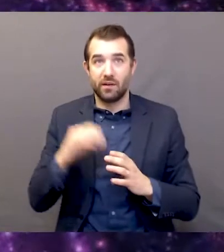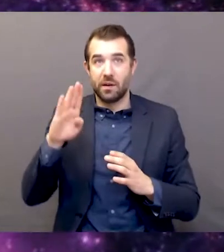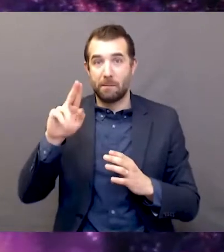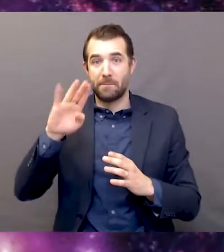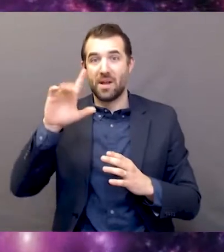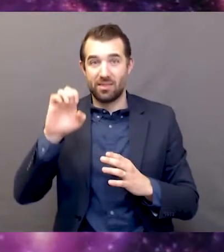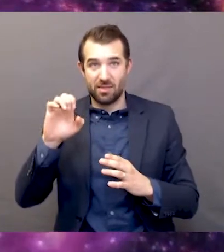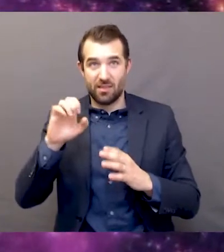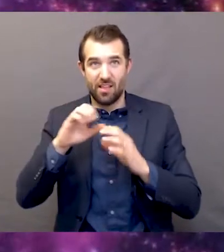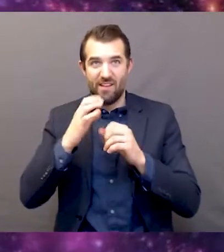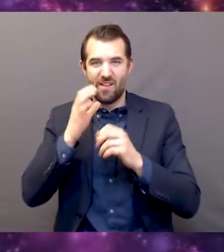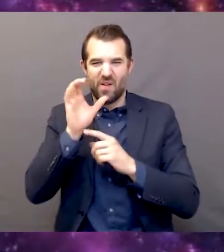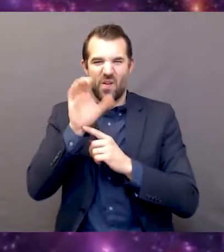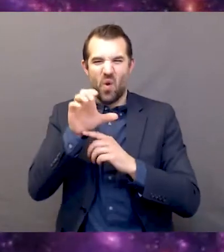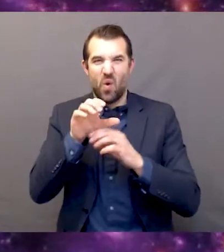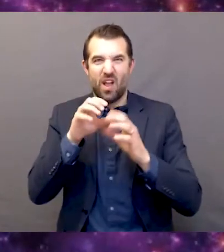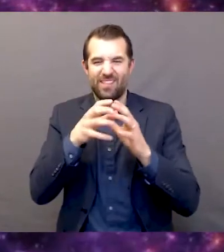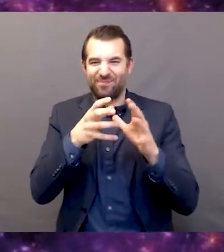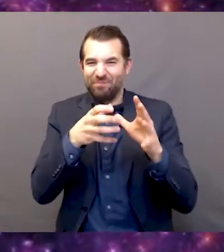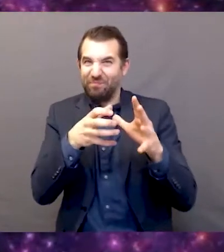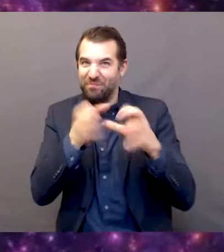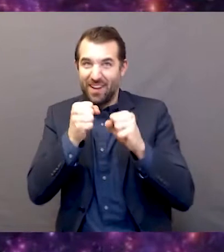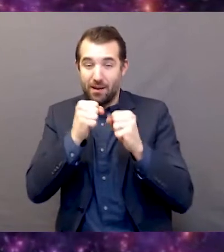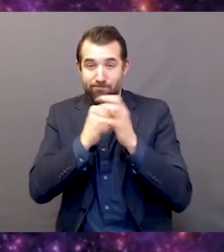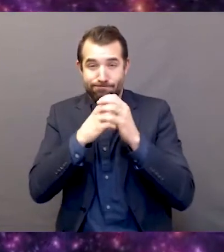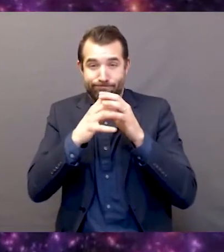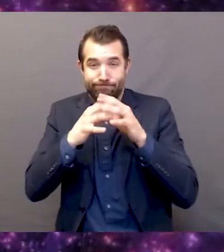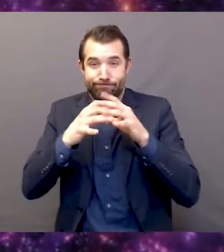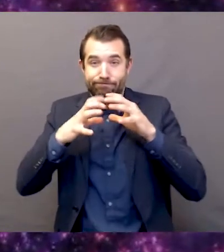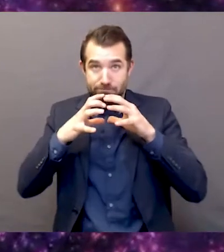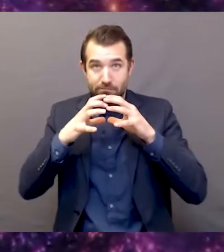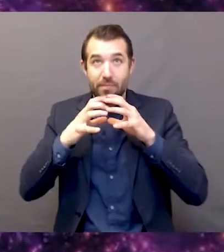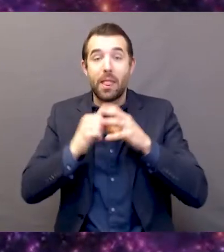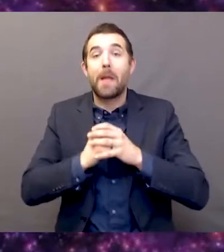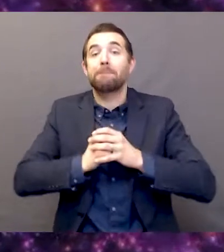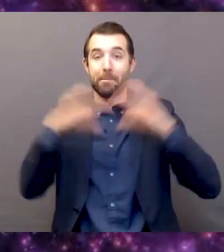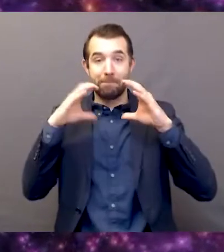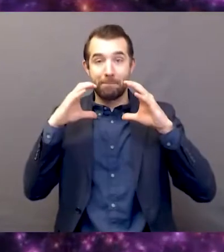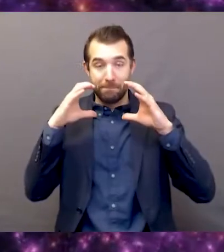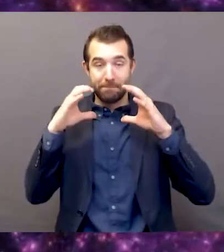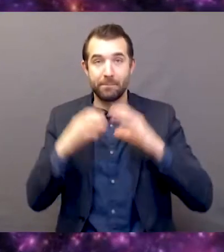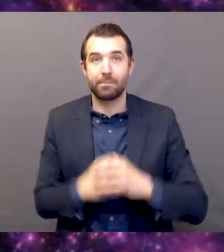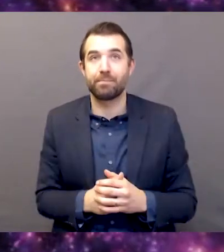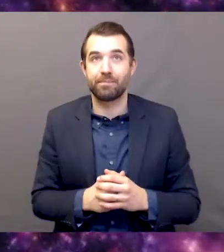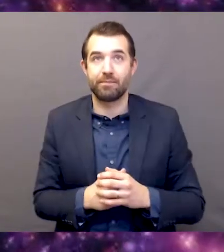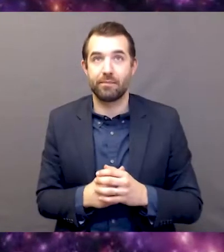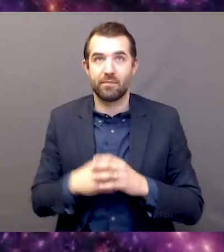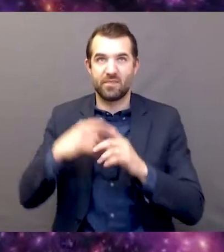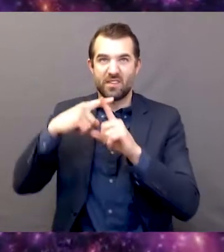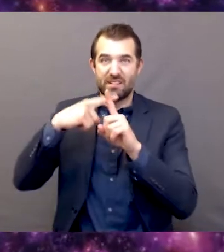and it drove the bubble very, very rapidly and pushed a shock wave out into the gas, into